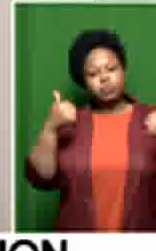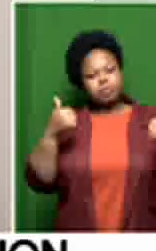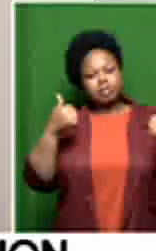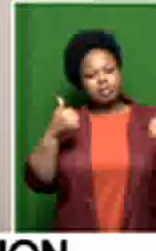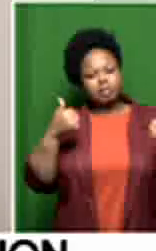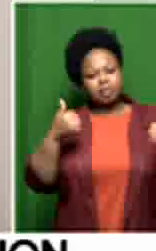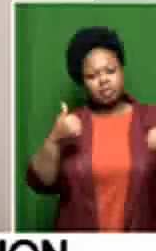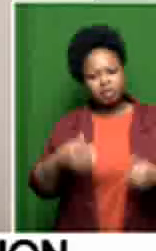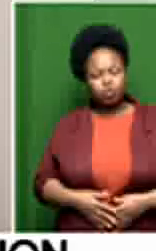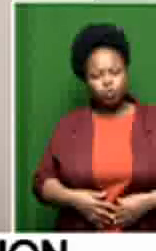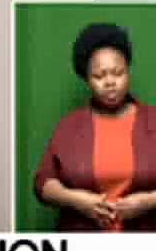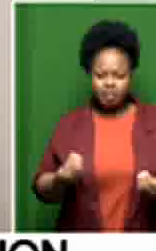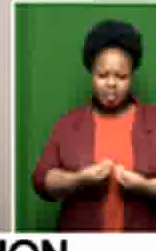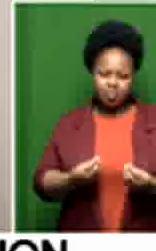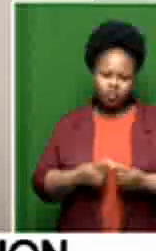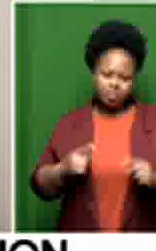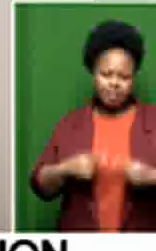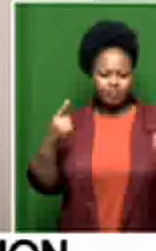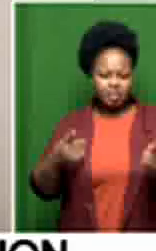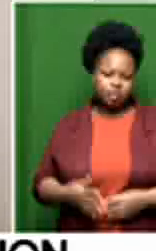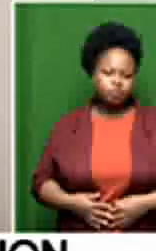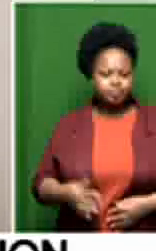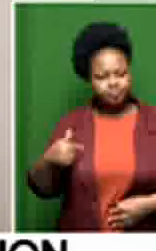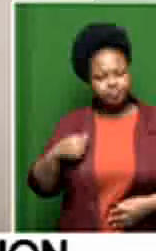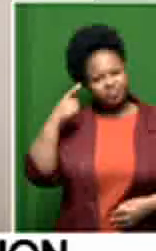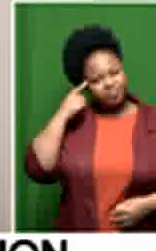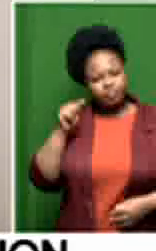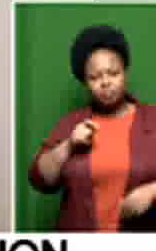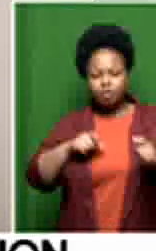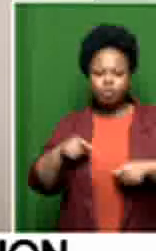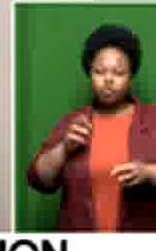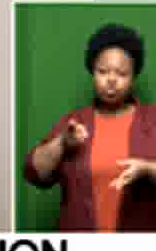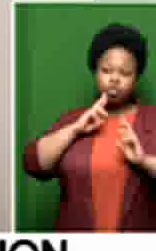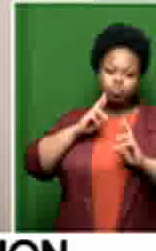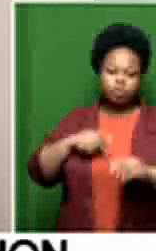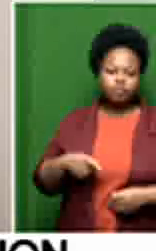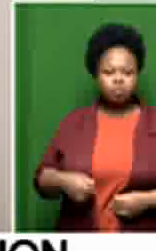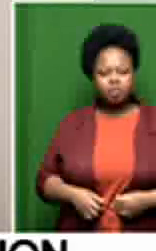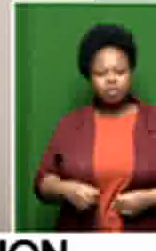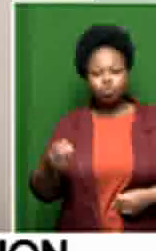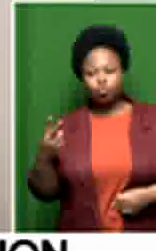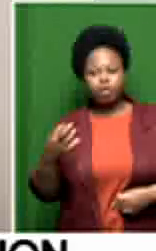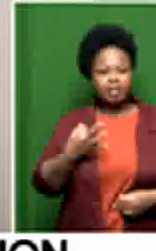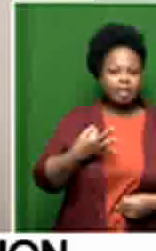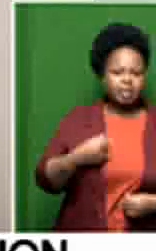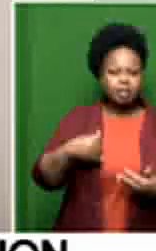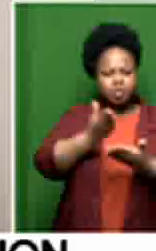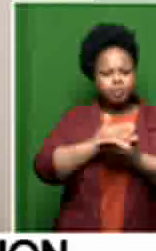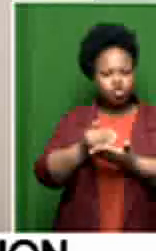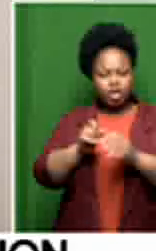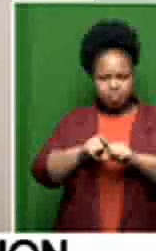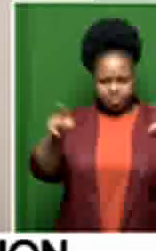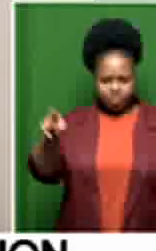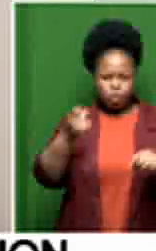and really different from nothing to everything. So I think the response that I got from the 2 posts or 3 posts that I've shared